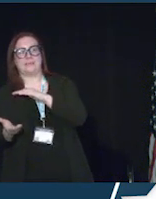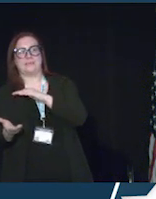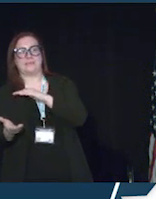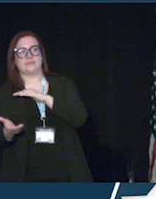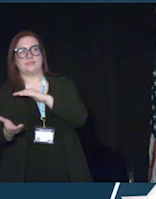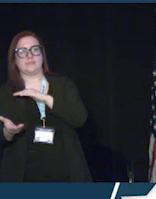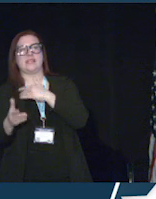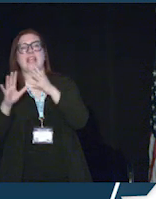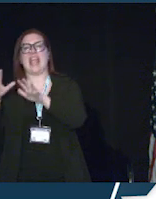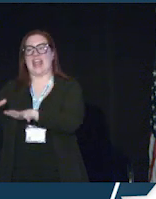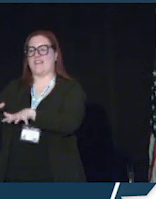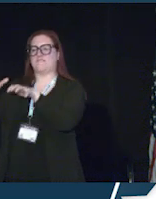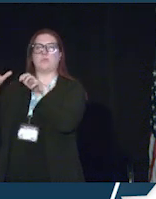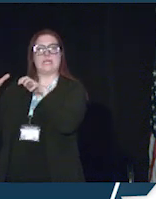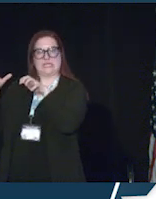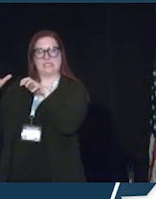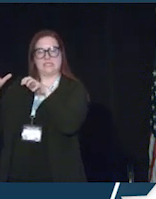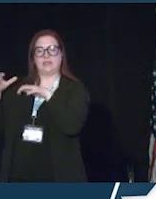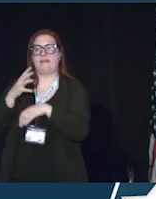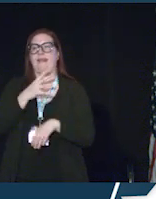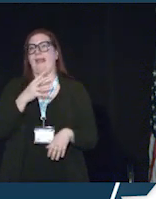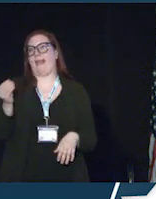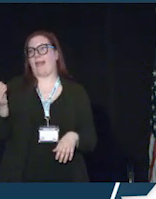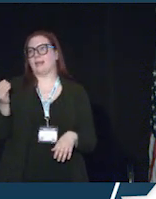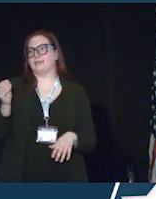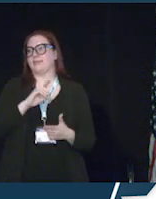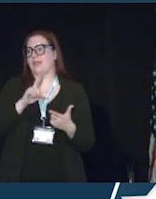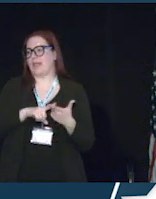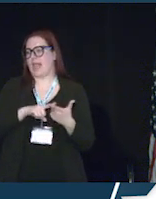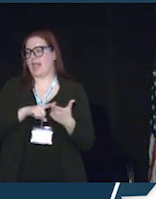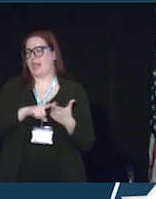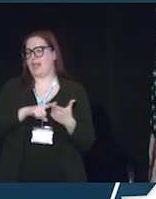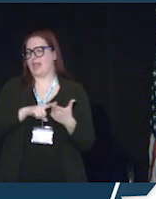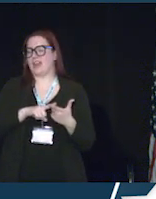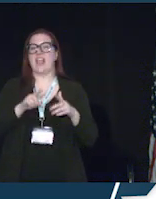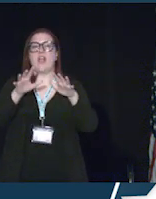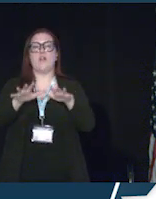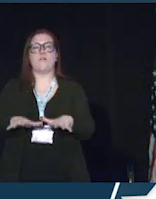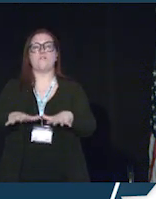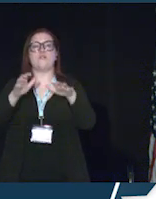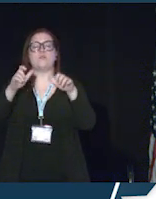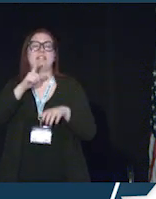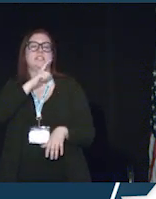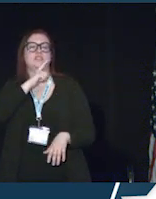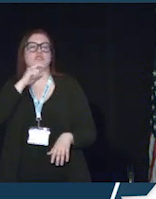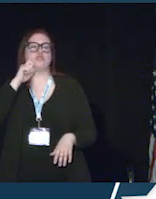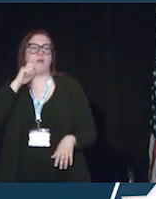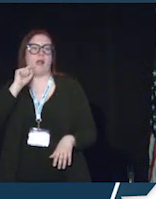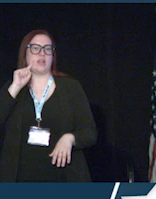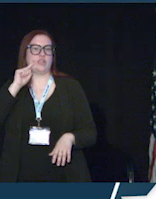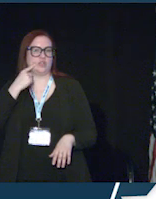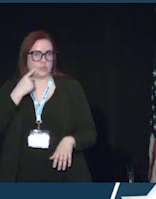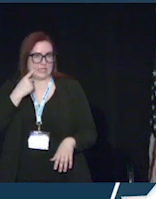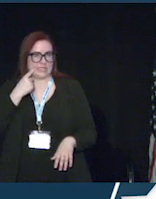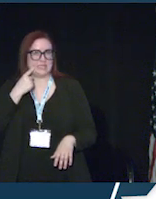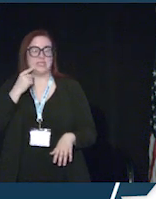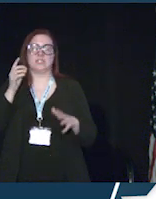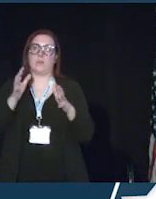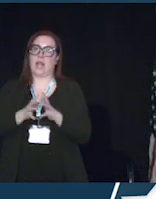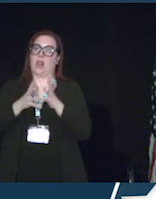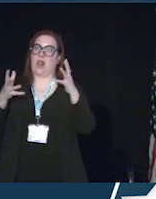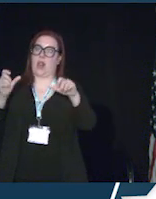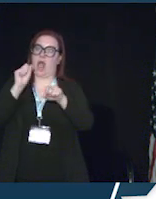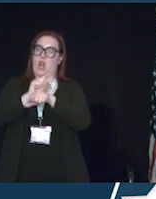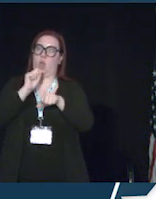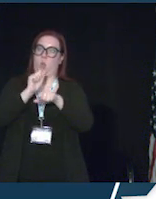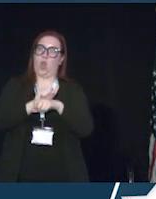and freeze, and then freeze dry the treats. It is a lot of